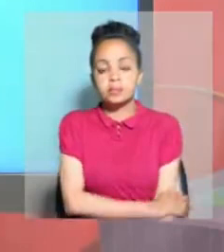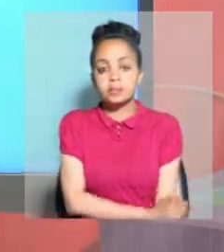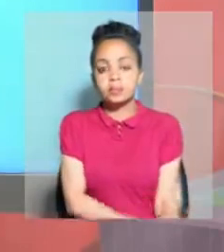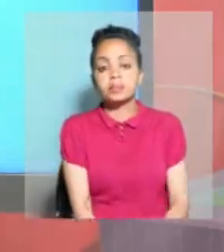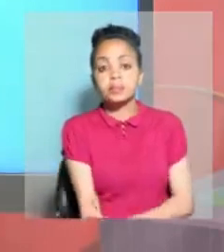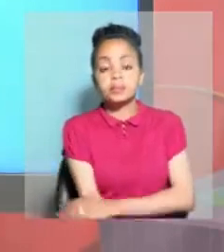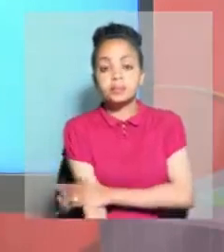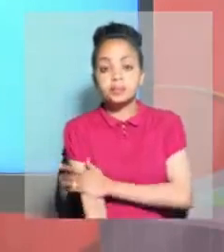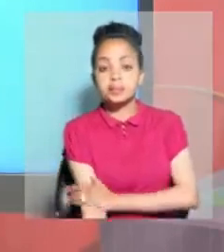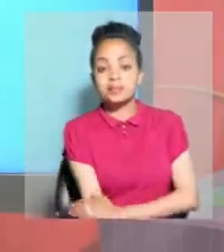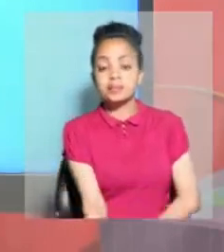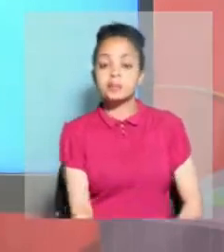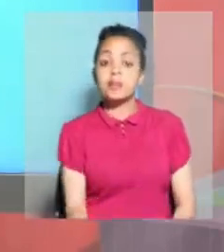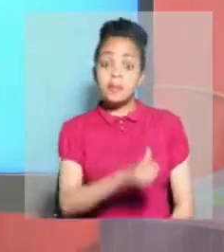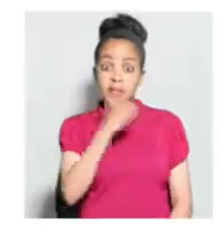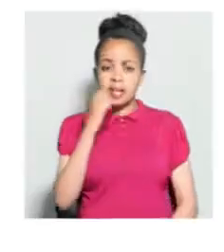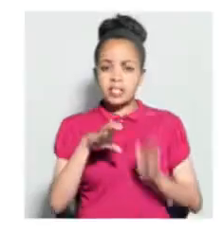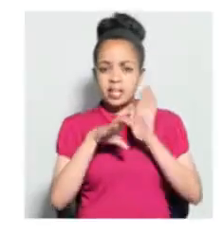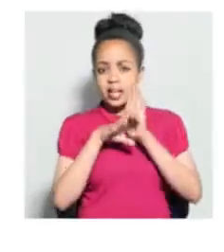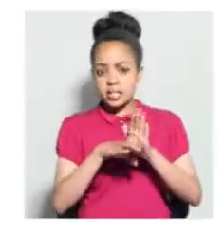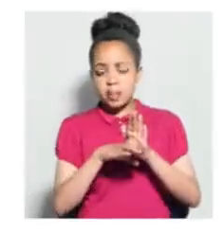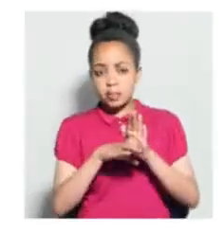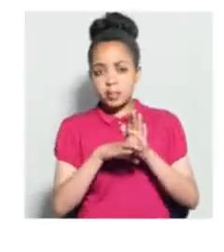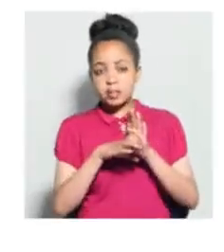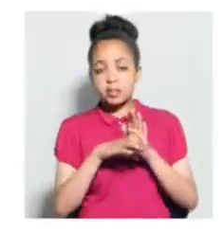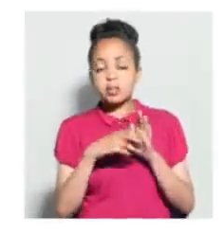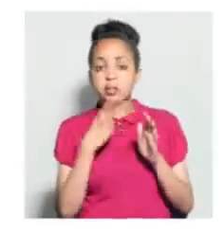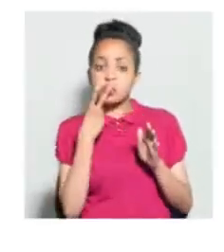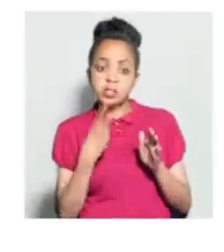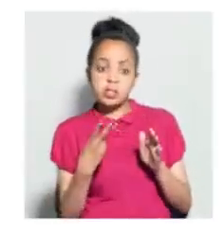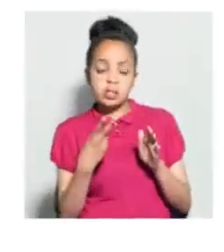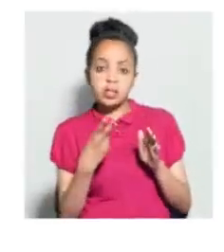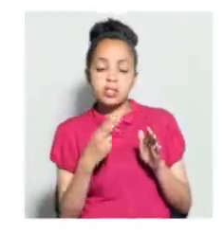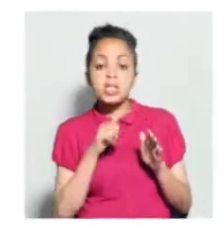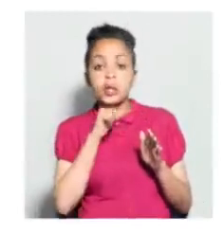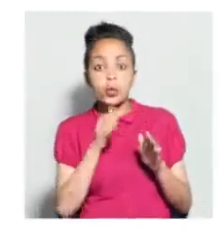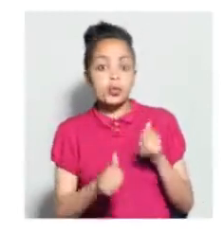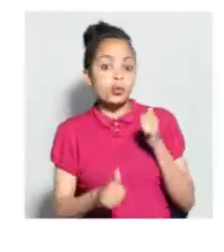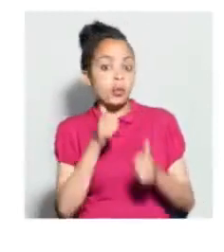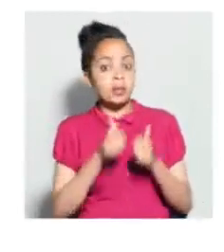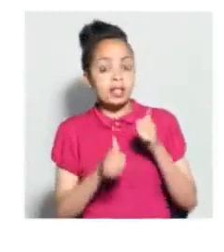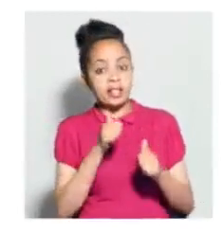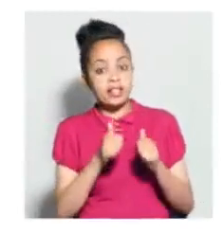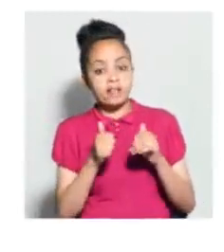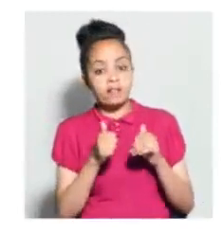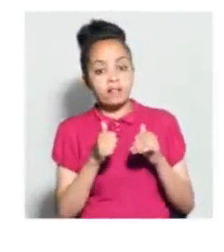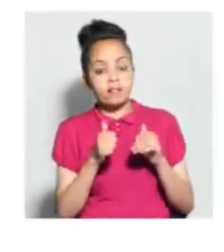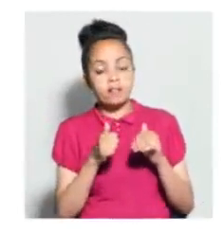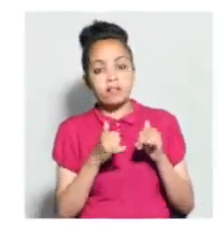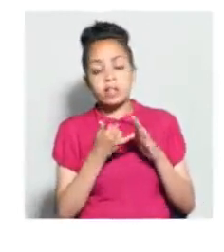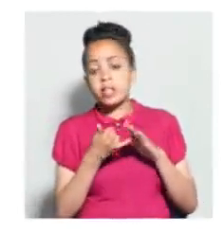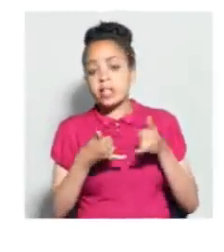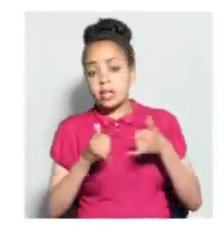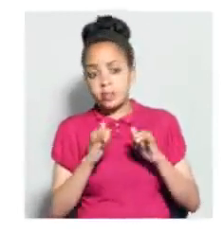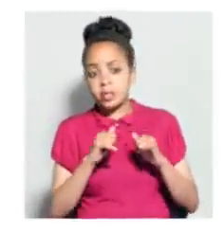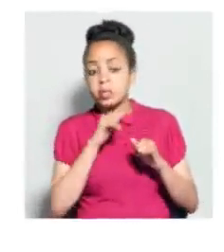The another example and the type of reversible inhibitor is non-competitive inhibitor. When